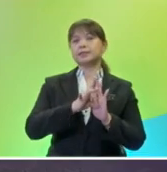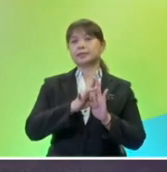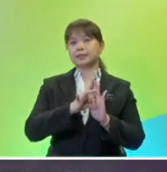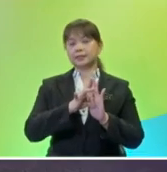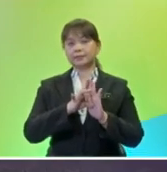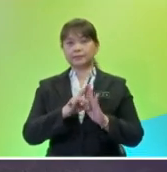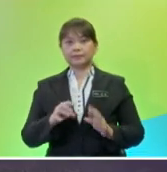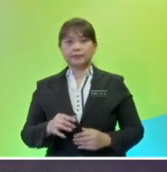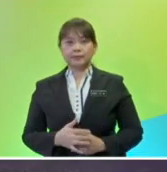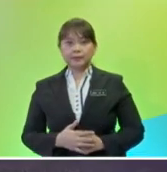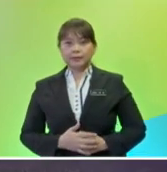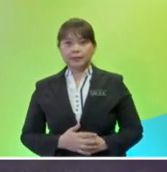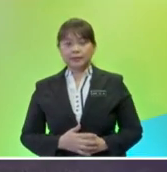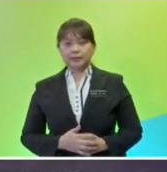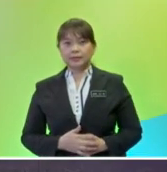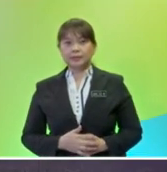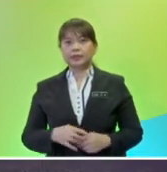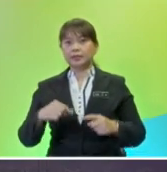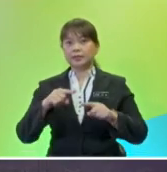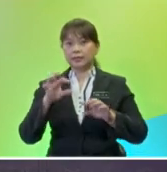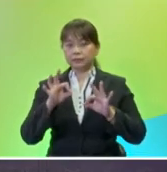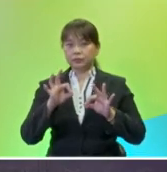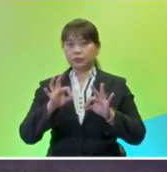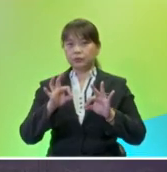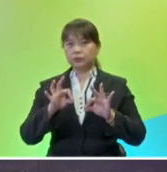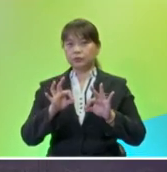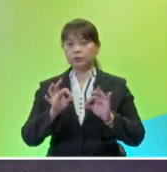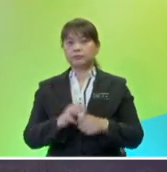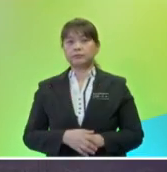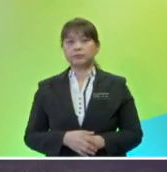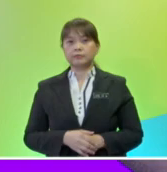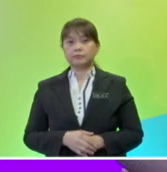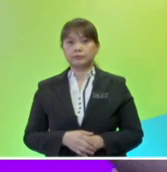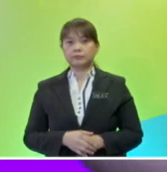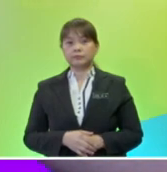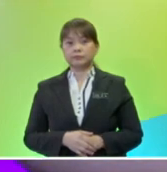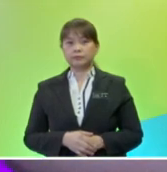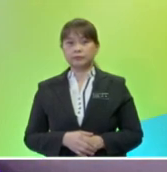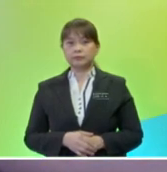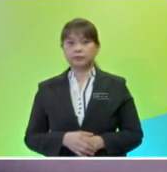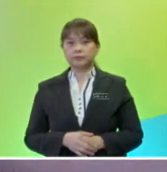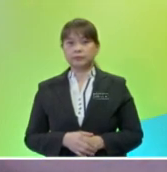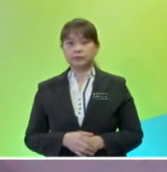tough. And, okay, you turn it. So we have the same poles. Same poles now. Okay.